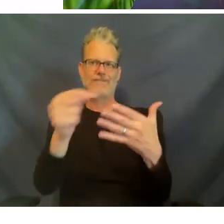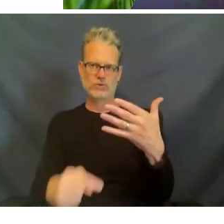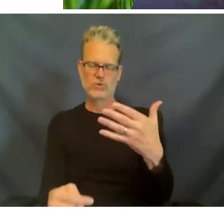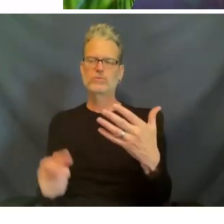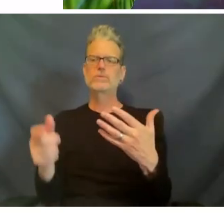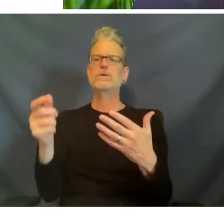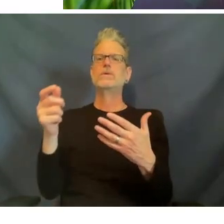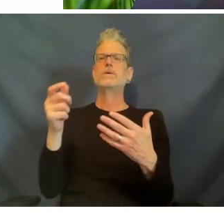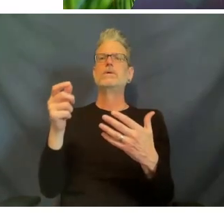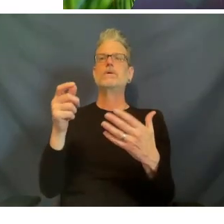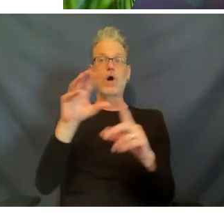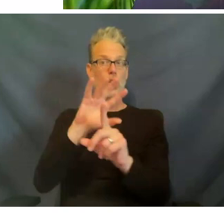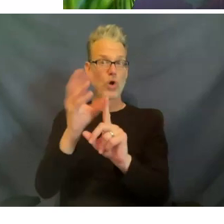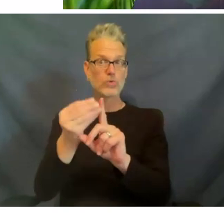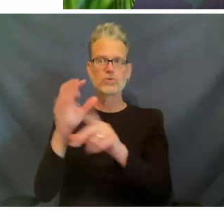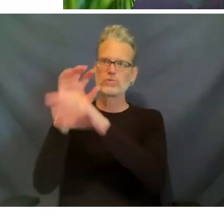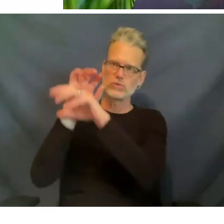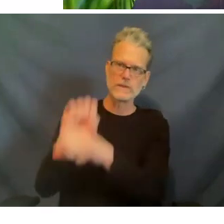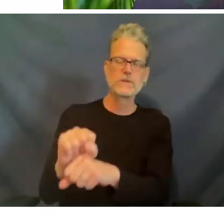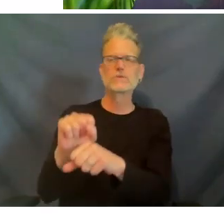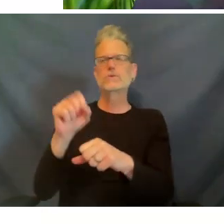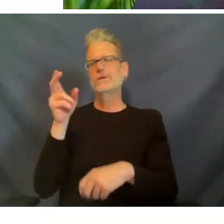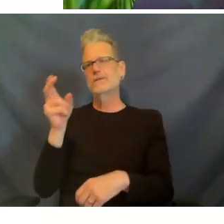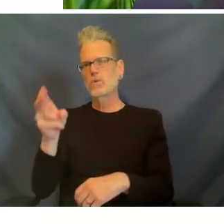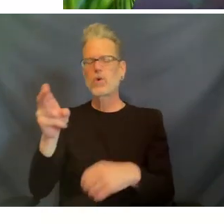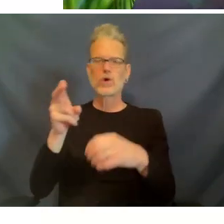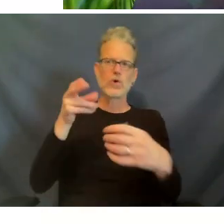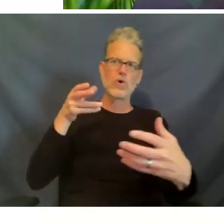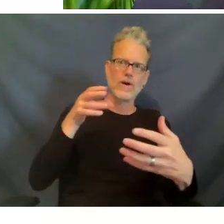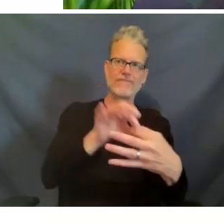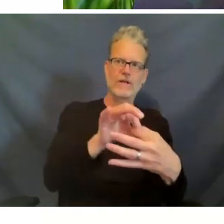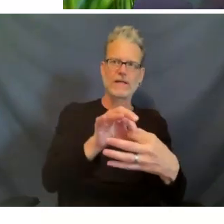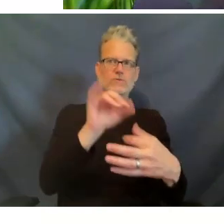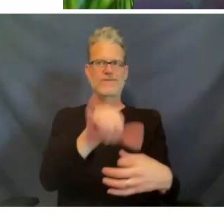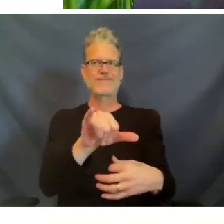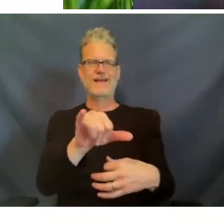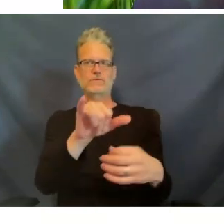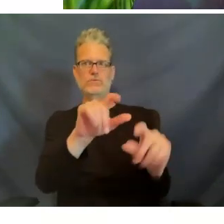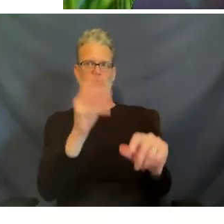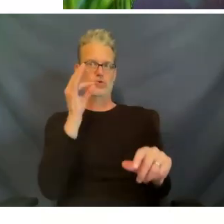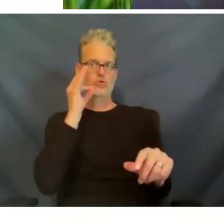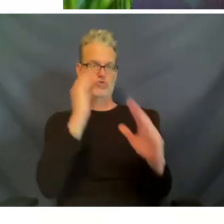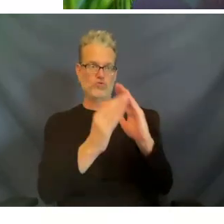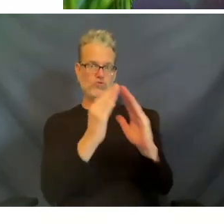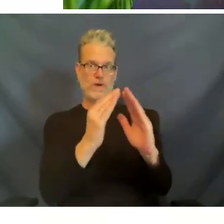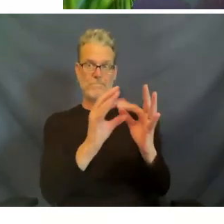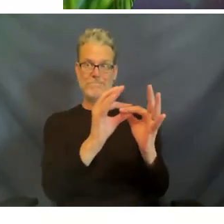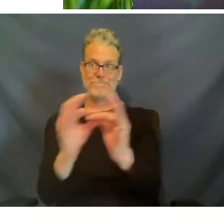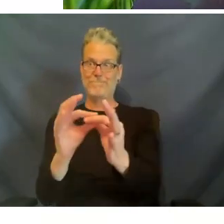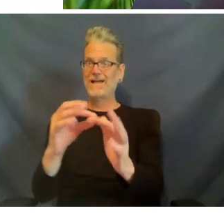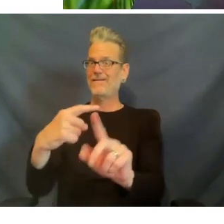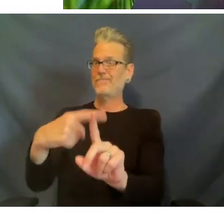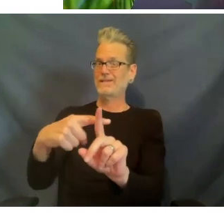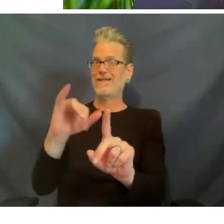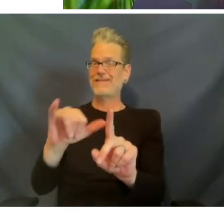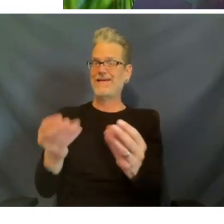includes cultural, traditional, and historical affiliation of the tribe with the land. their Indigenous knowledge and the skills